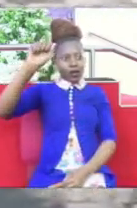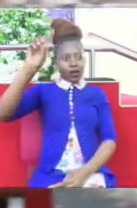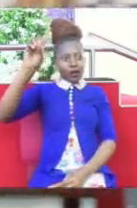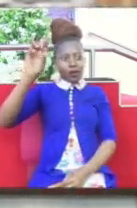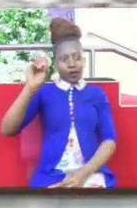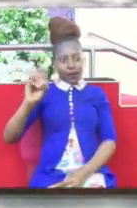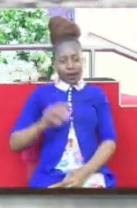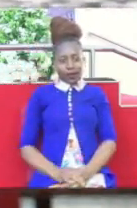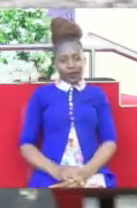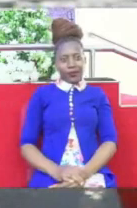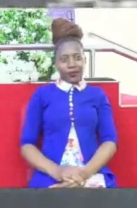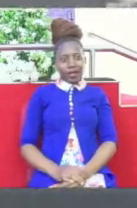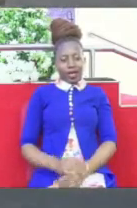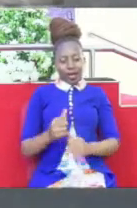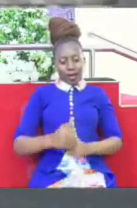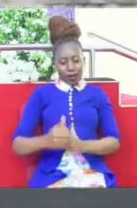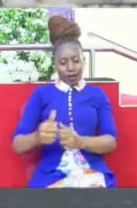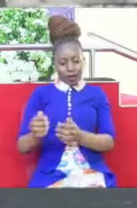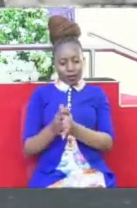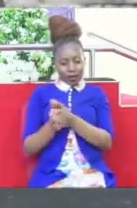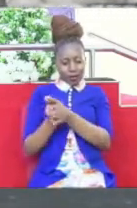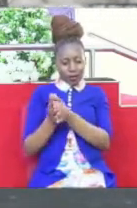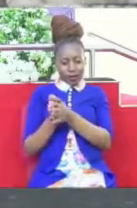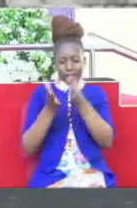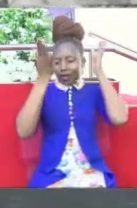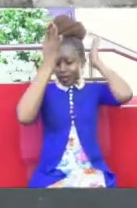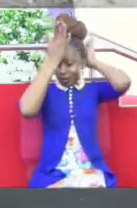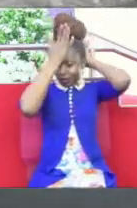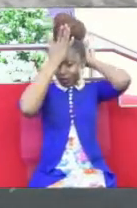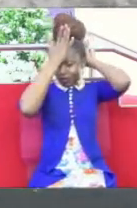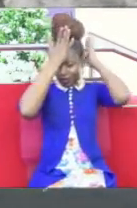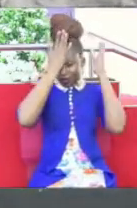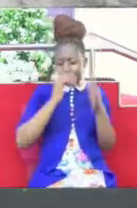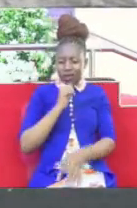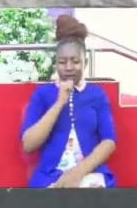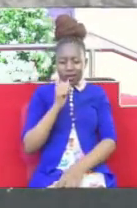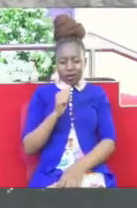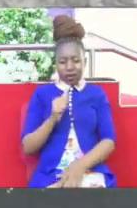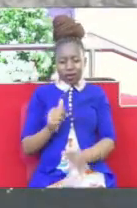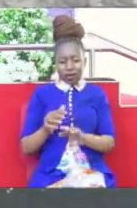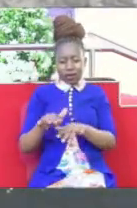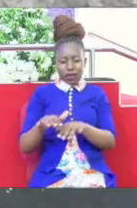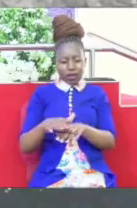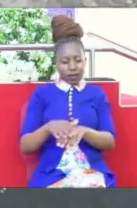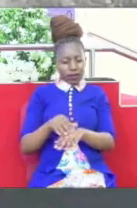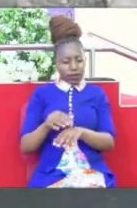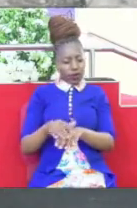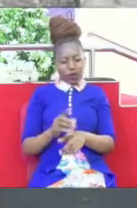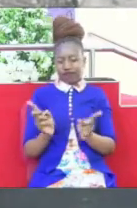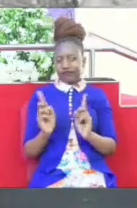the bishop, kwa habari pale askofu, didn't even slow down. Hakupunguza hata mwendo. But I'm